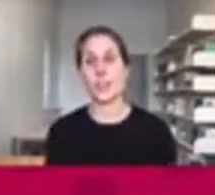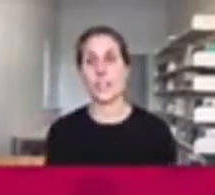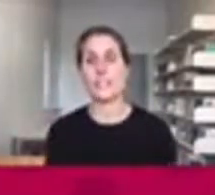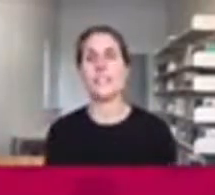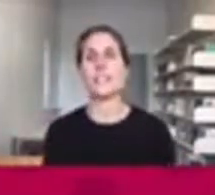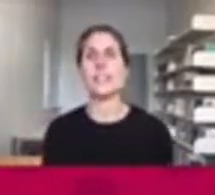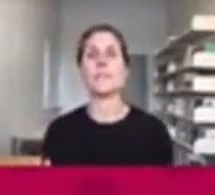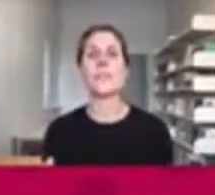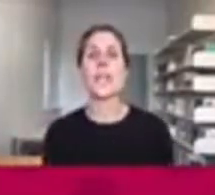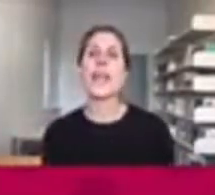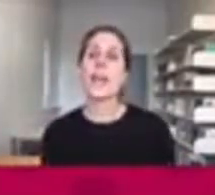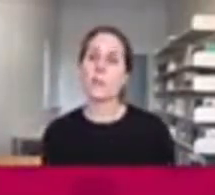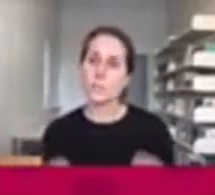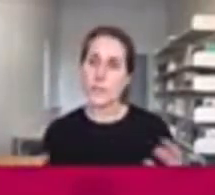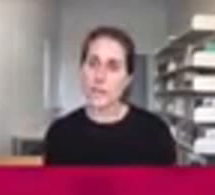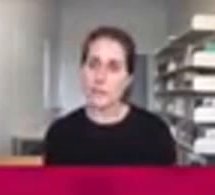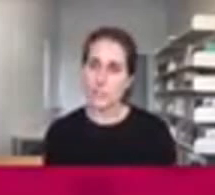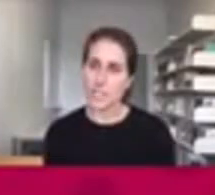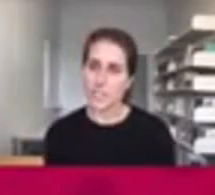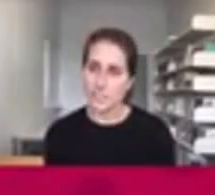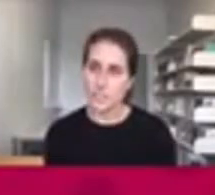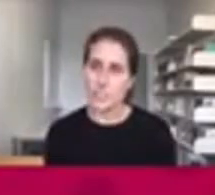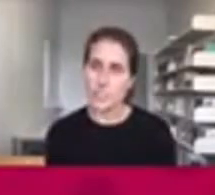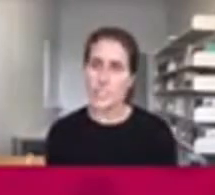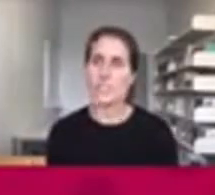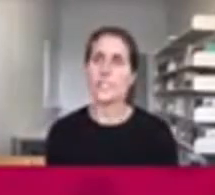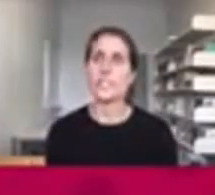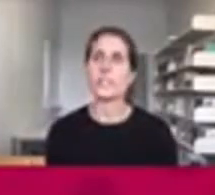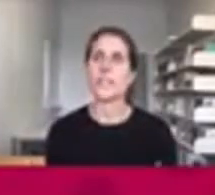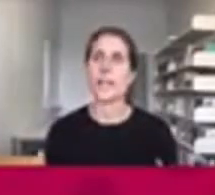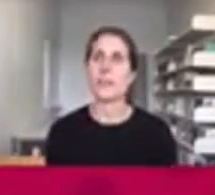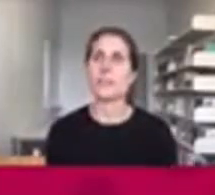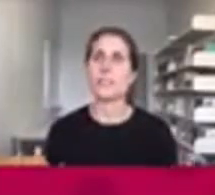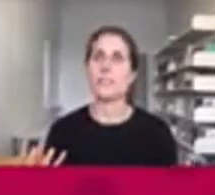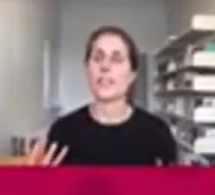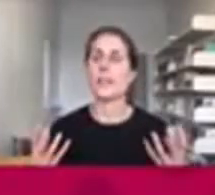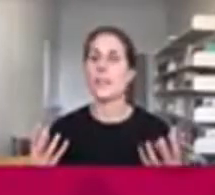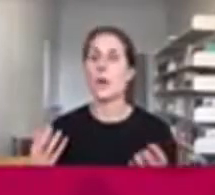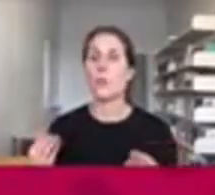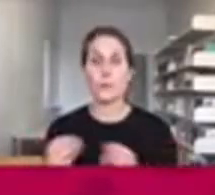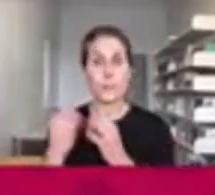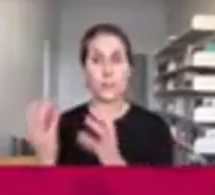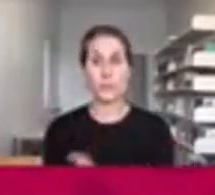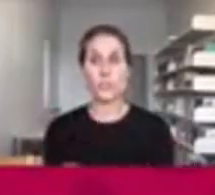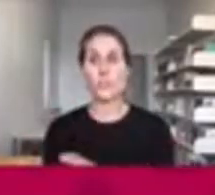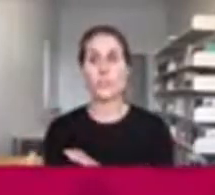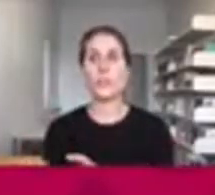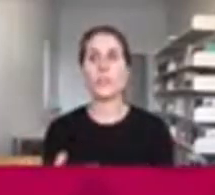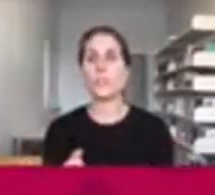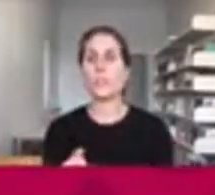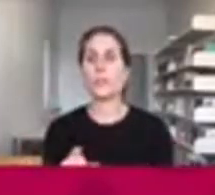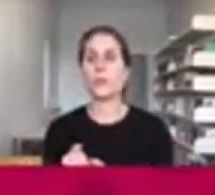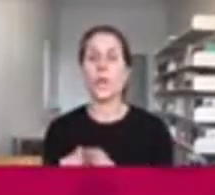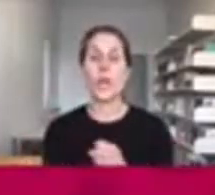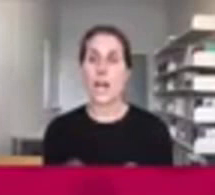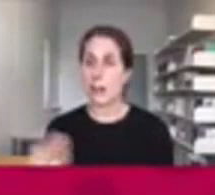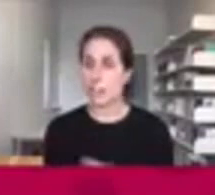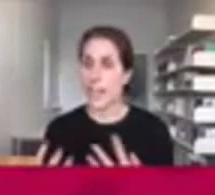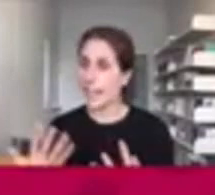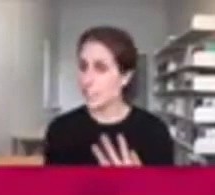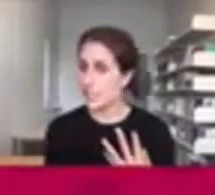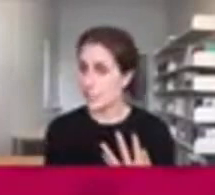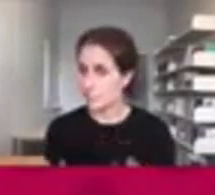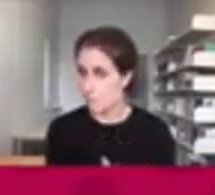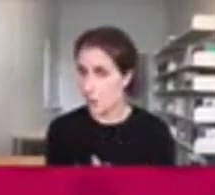in the online setting. And what became really interesting in the teachers' accounts is that whilst there were certain students who